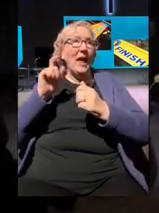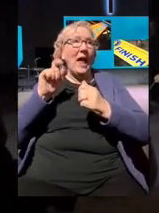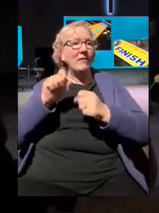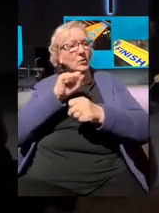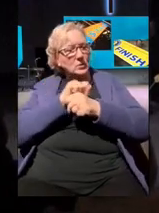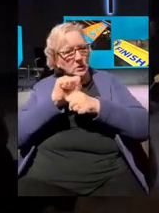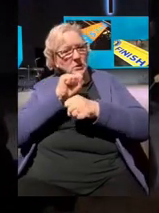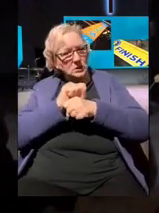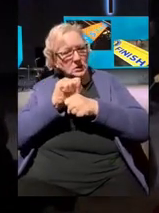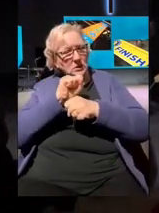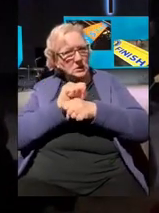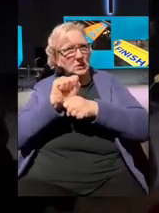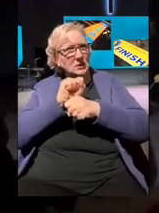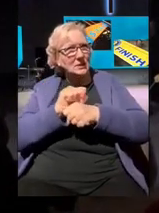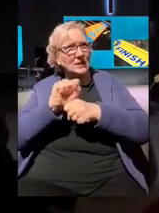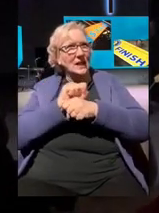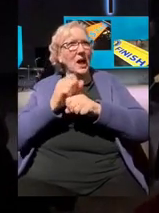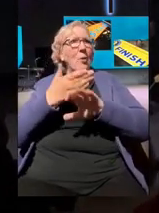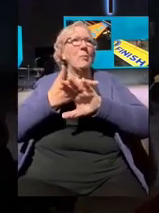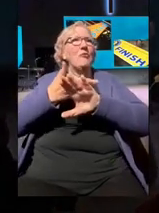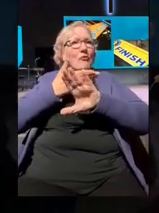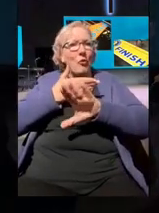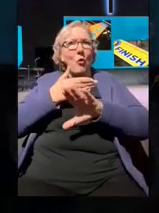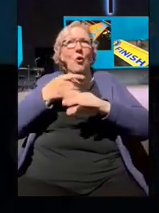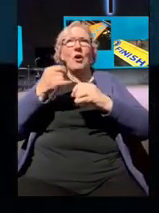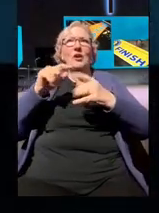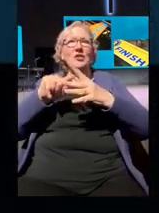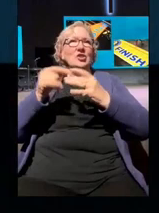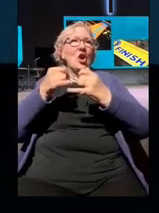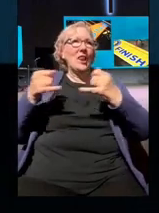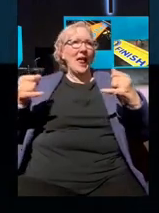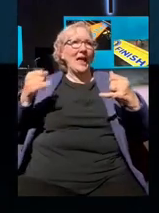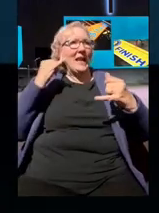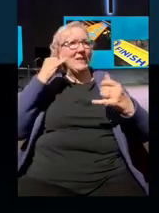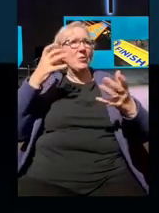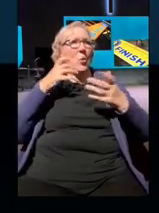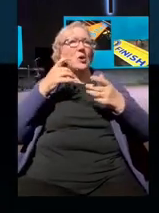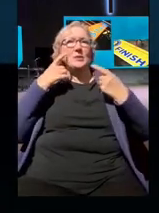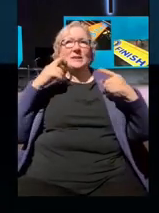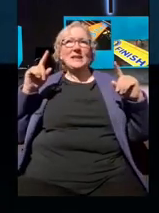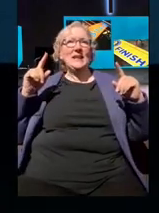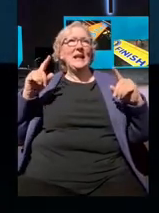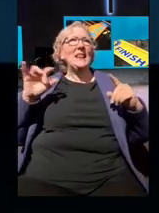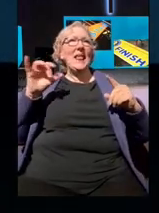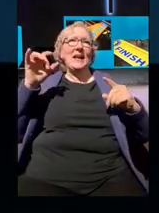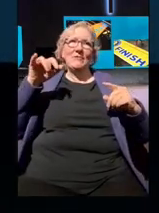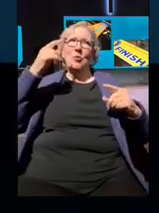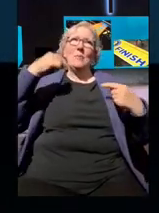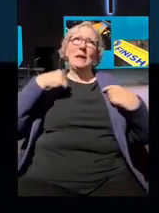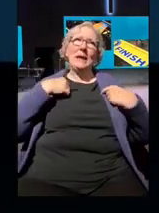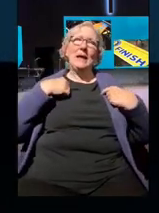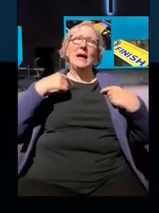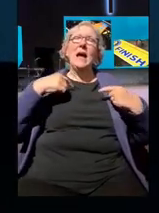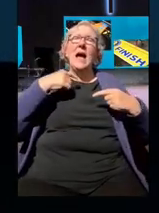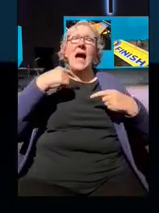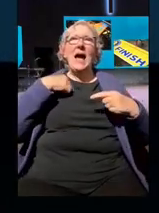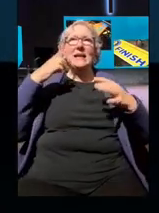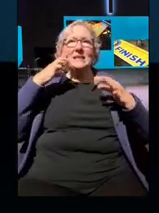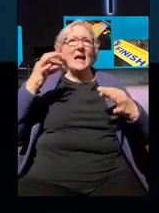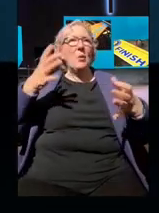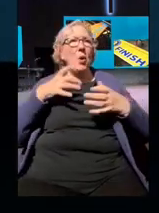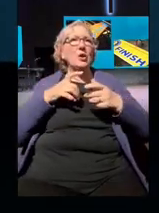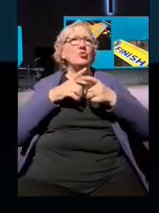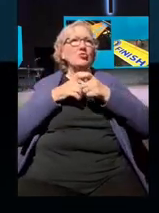in before you get to the start line if you want to be successful. It was like that for me, right? I decided I wanted to run